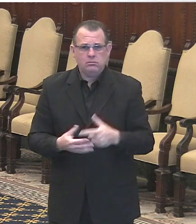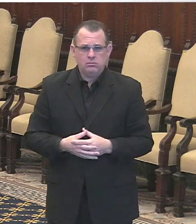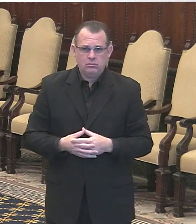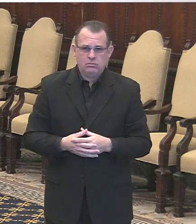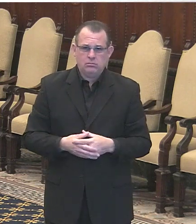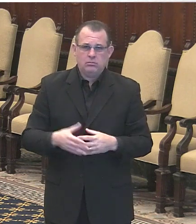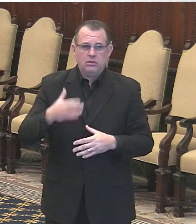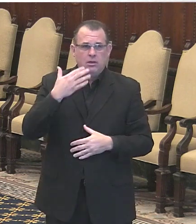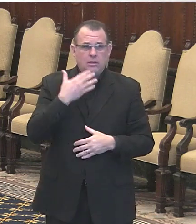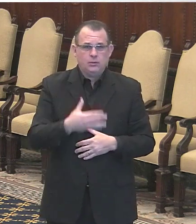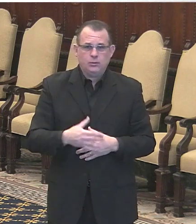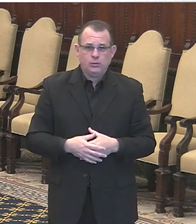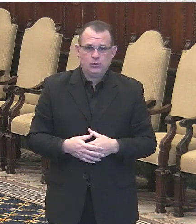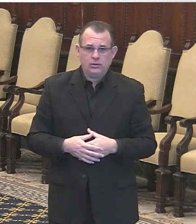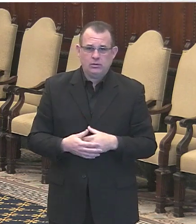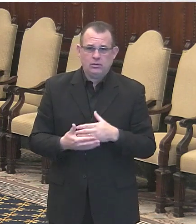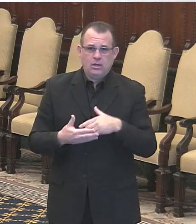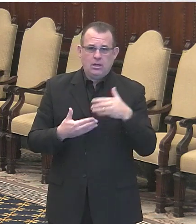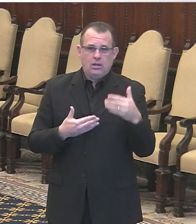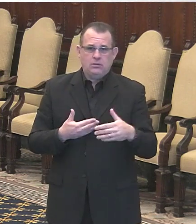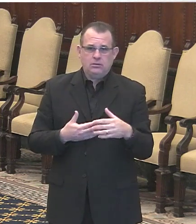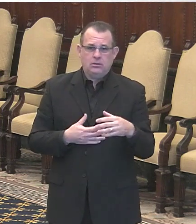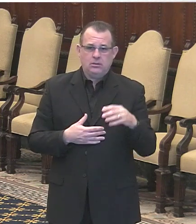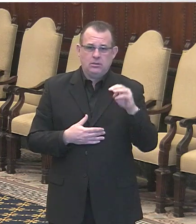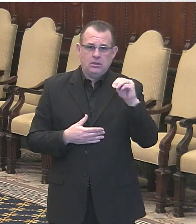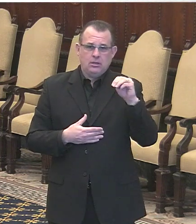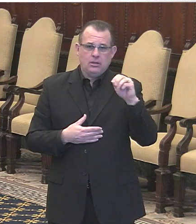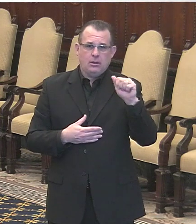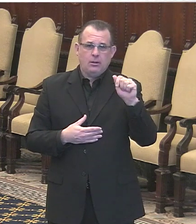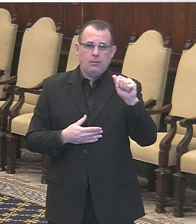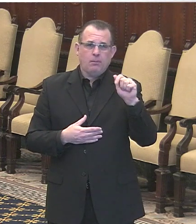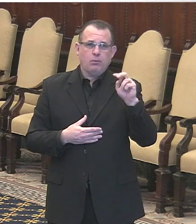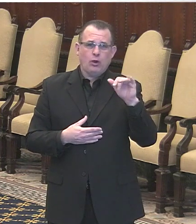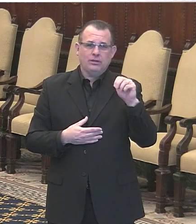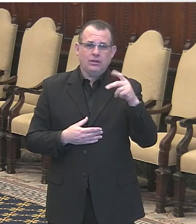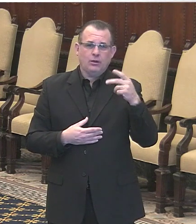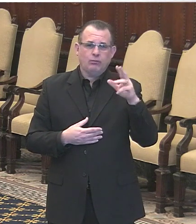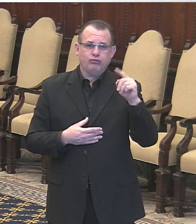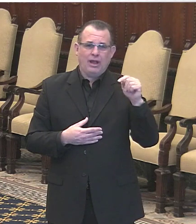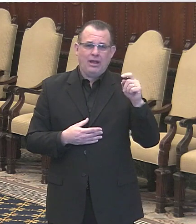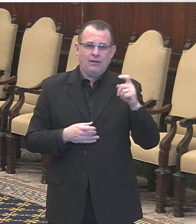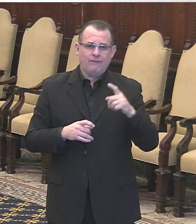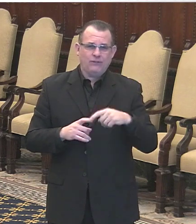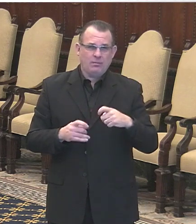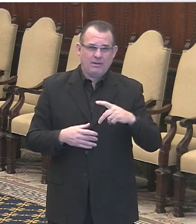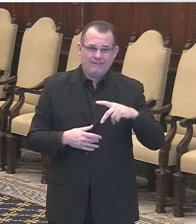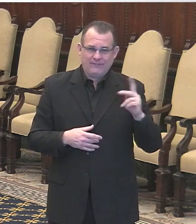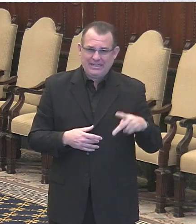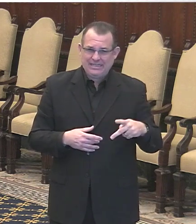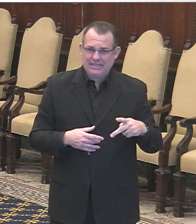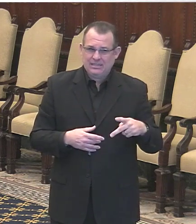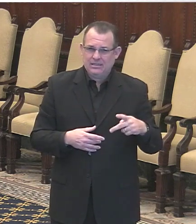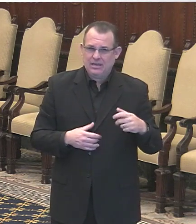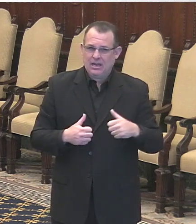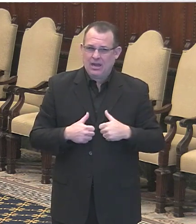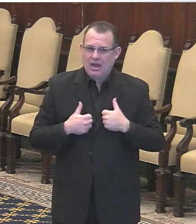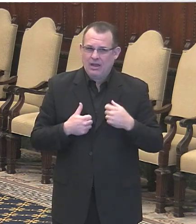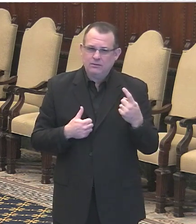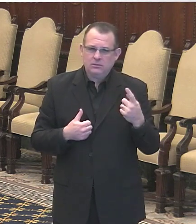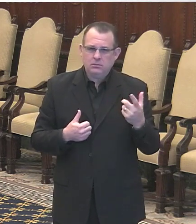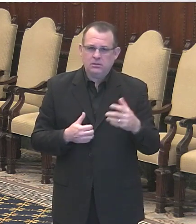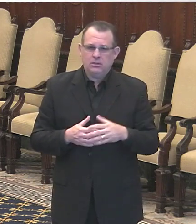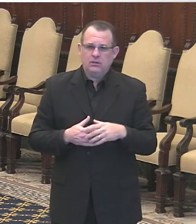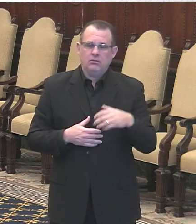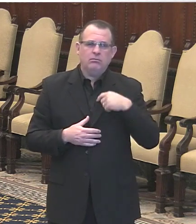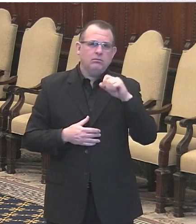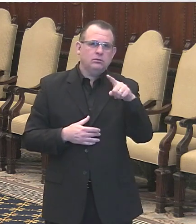Denise. We're going to go to Martin Pratt of Philly YBN. Martin. Thank you. This question is for Brian